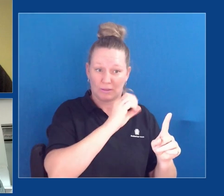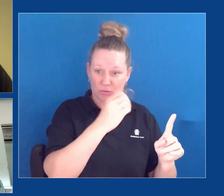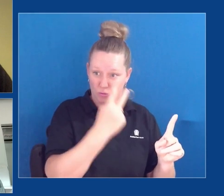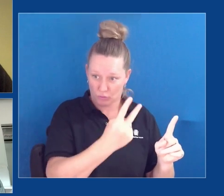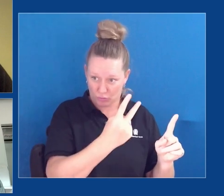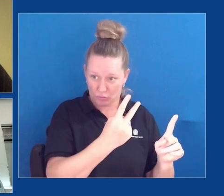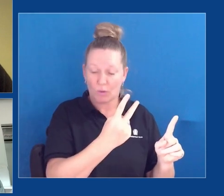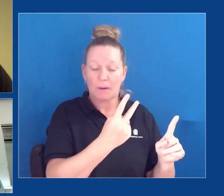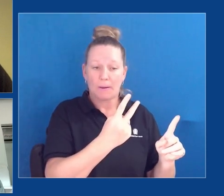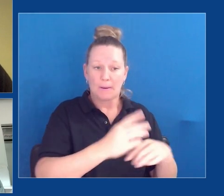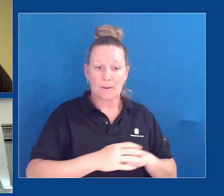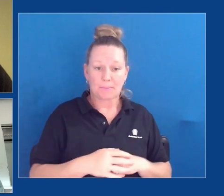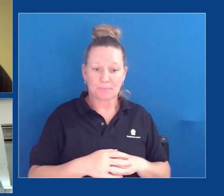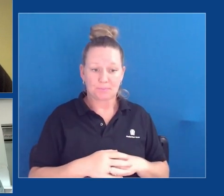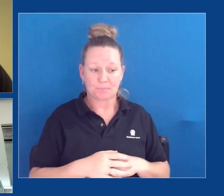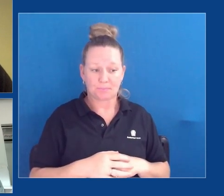think